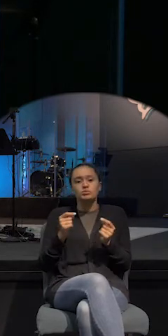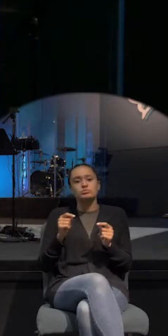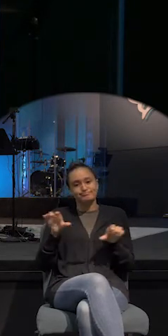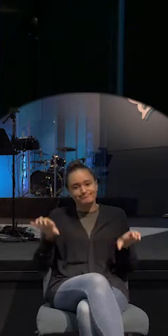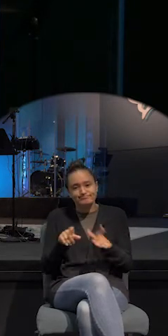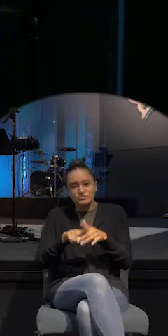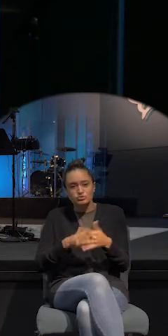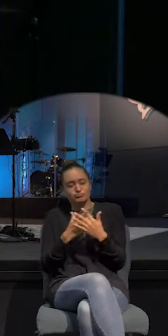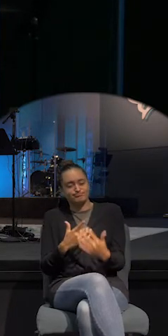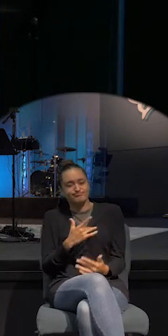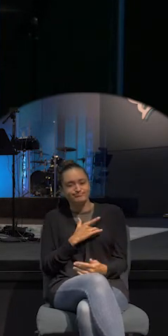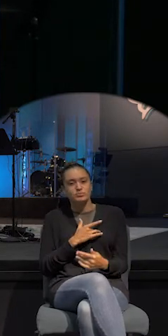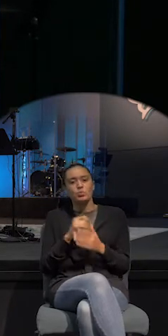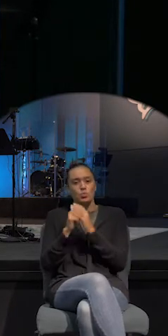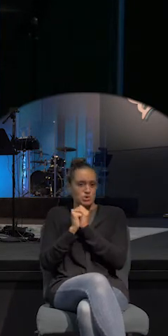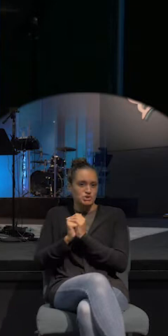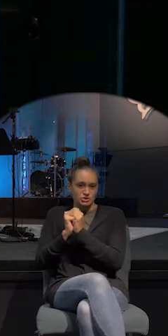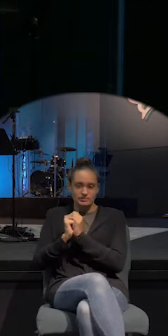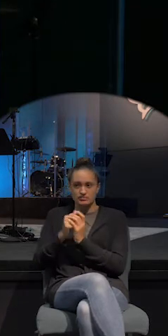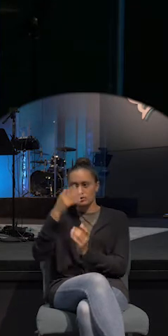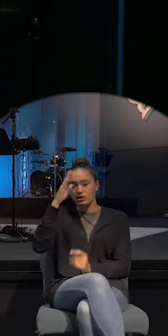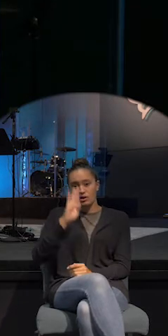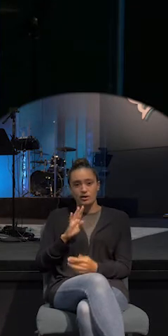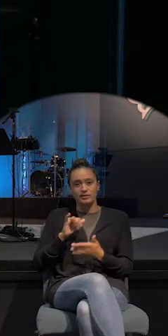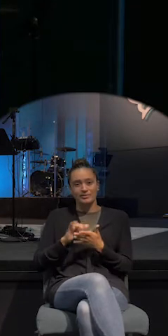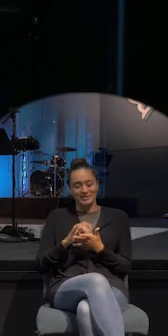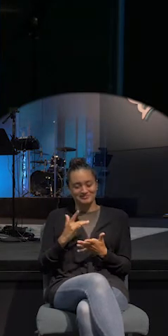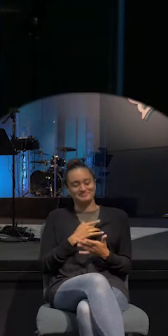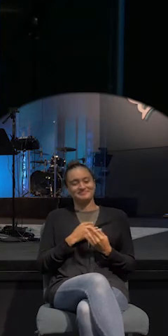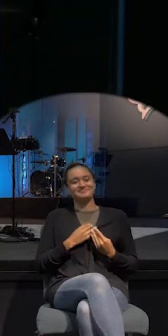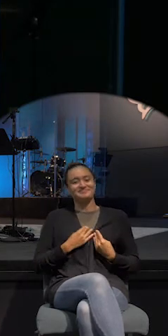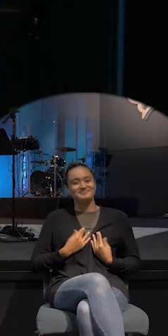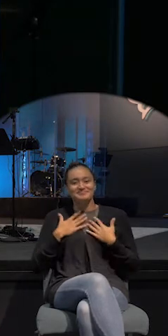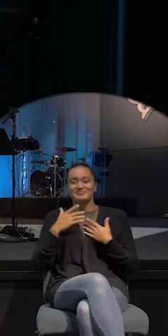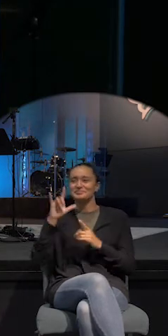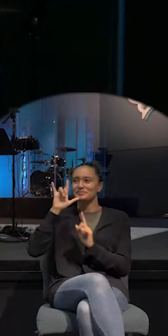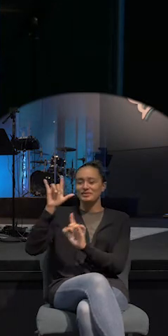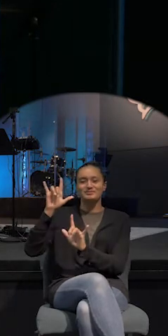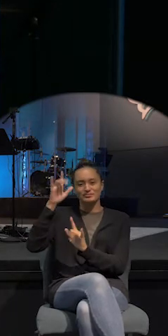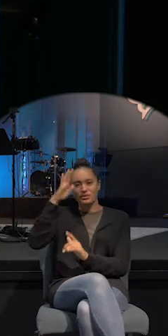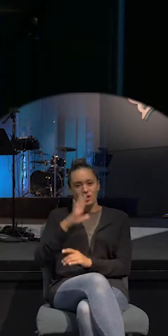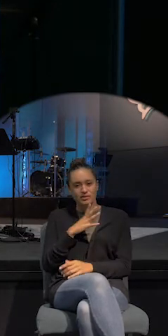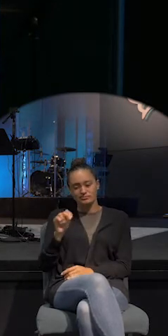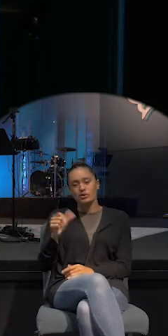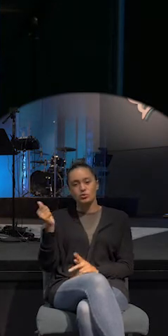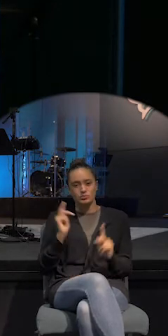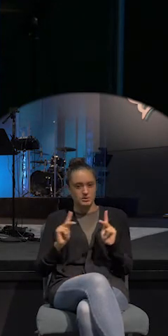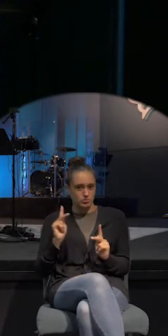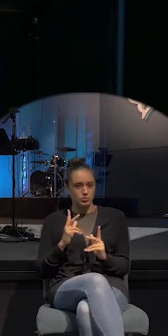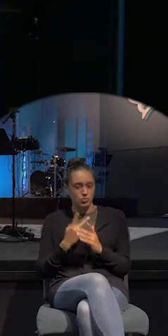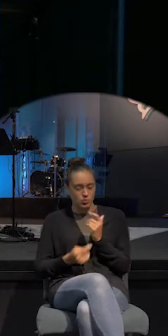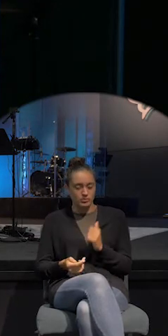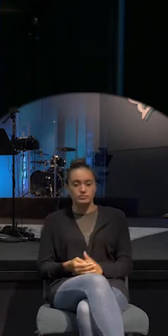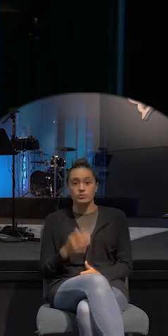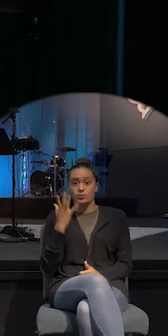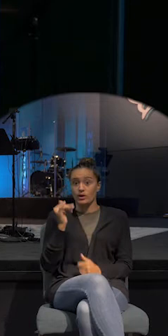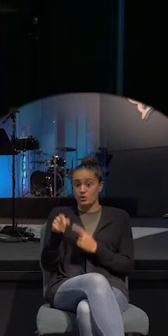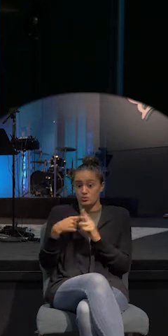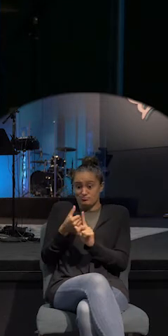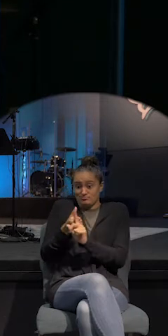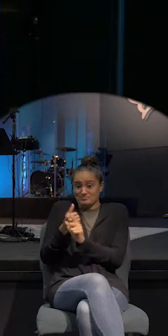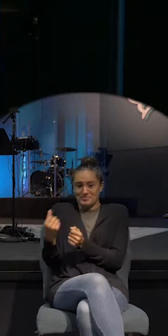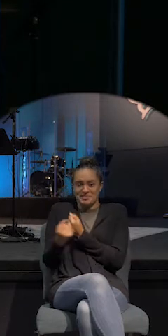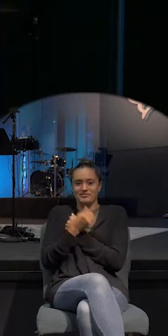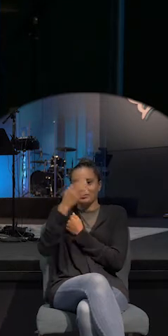of God, which produced love for God and love for others. Because when you love God, the